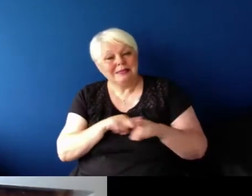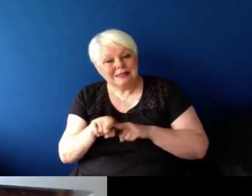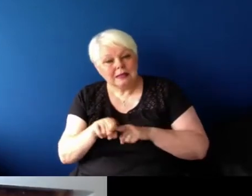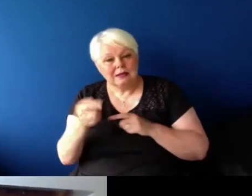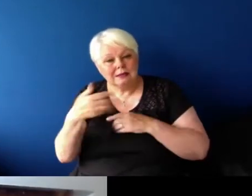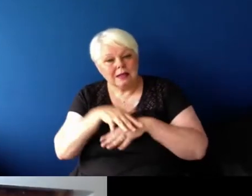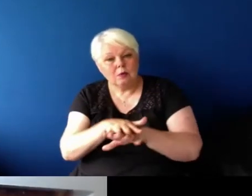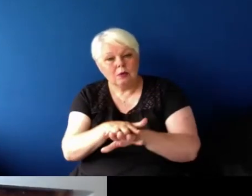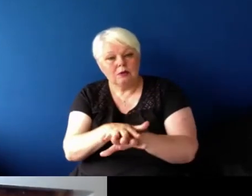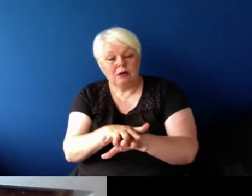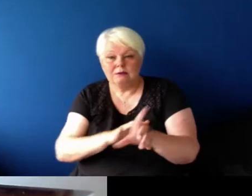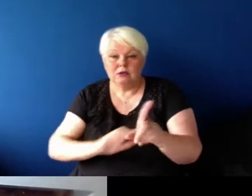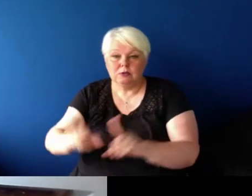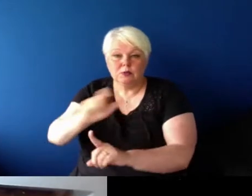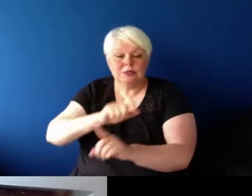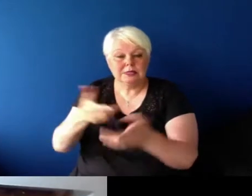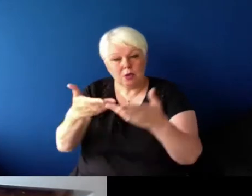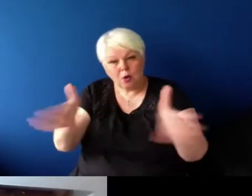of communities.